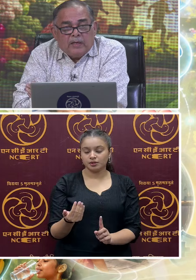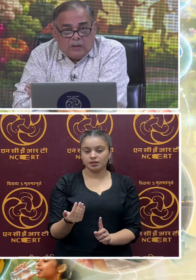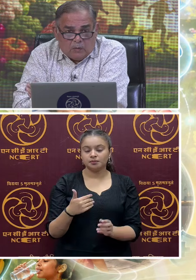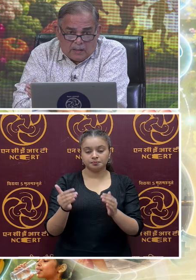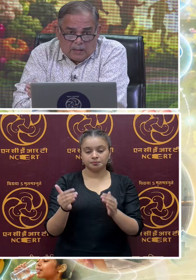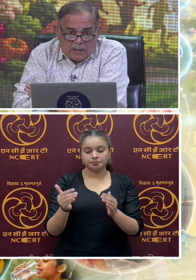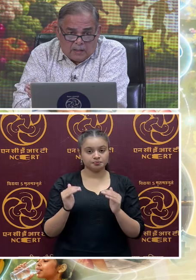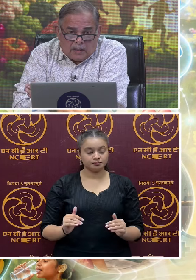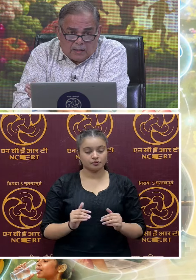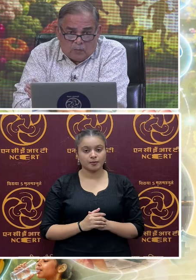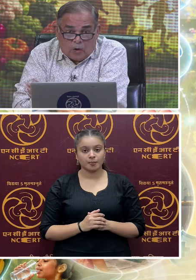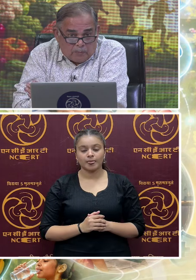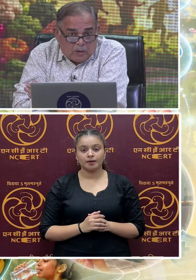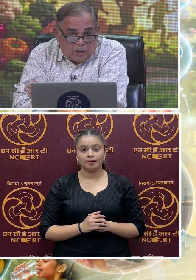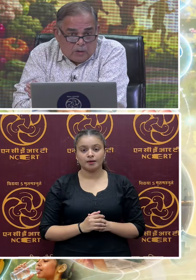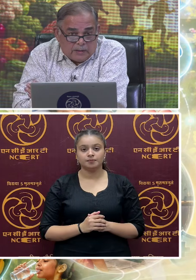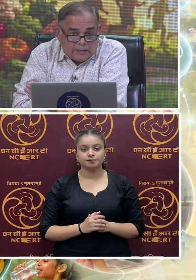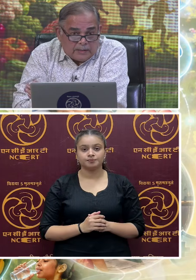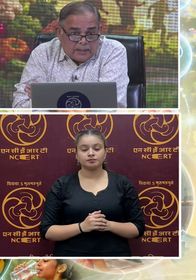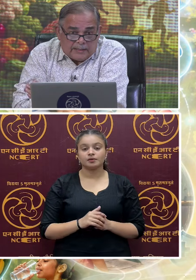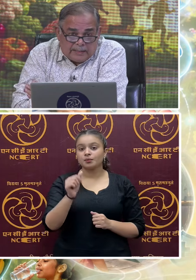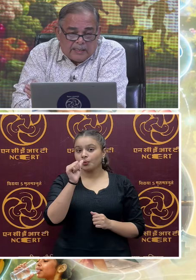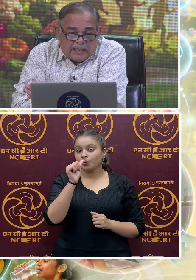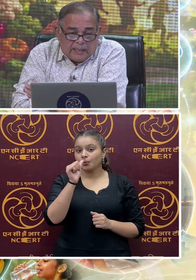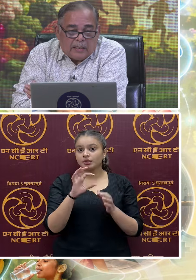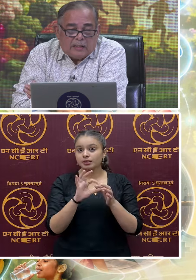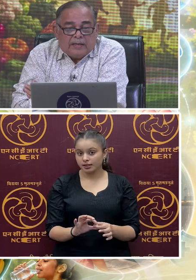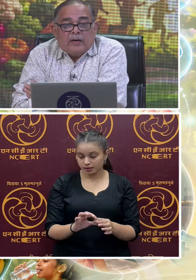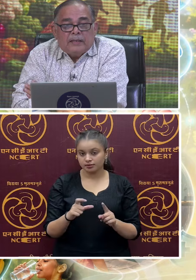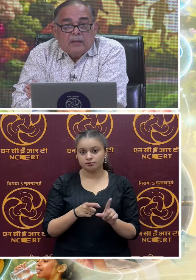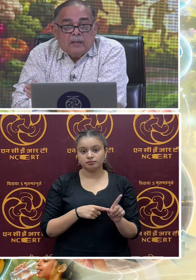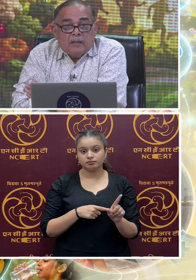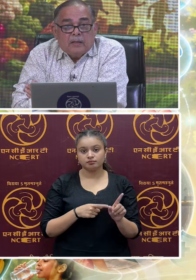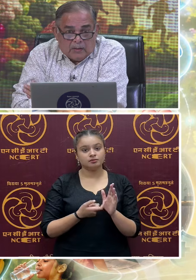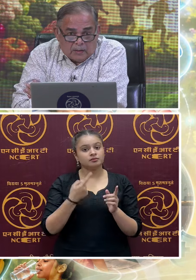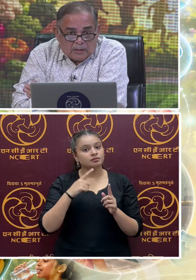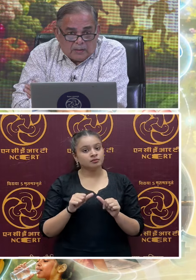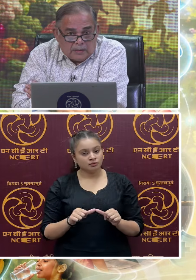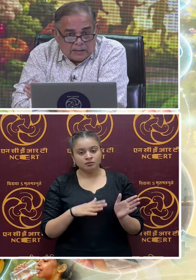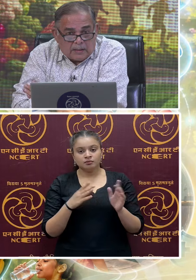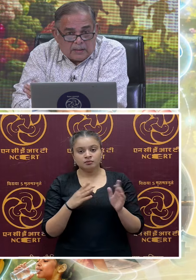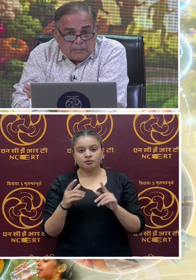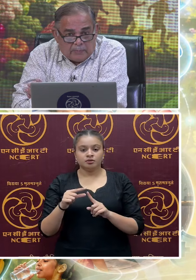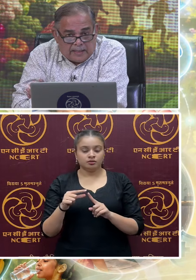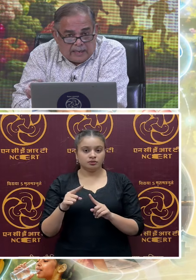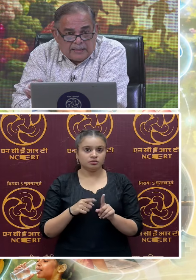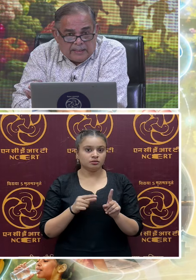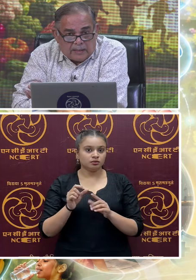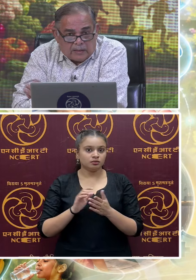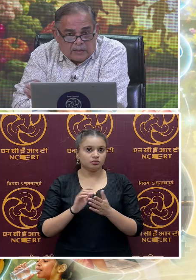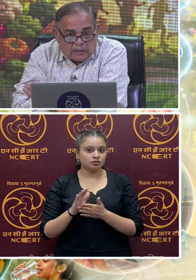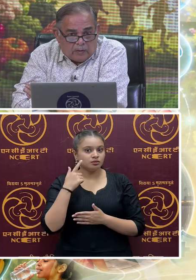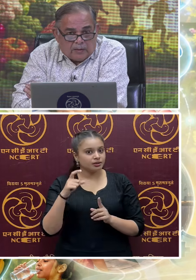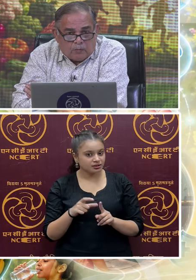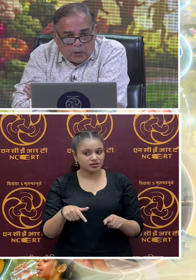Then we have waterborne diseases like diarrhea, typhoid. These are by